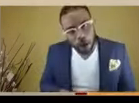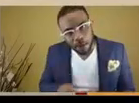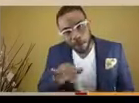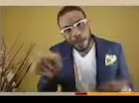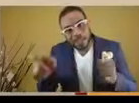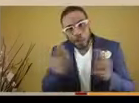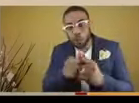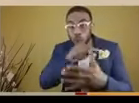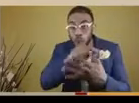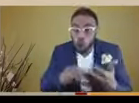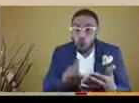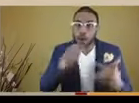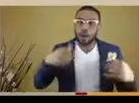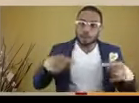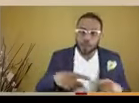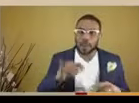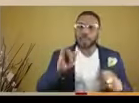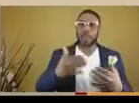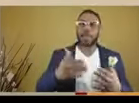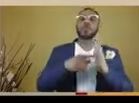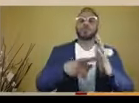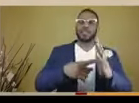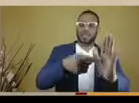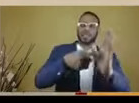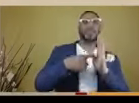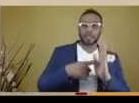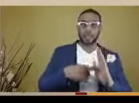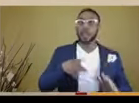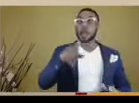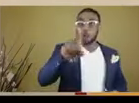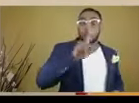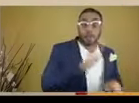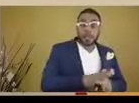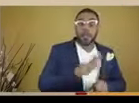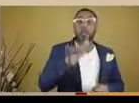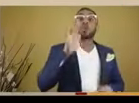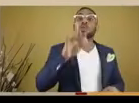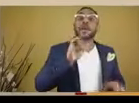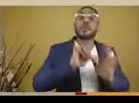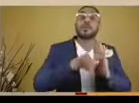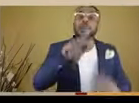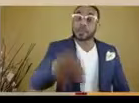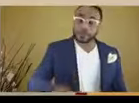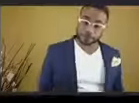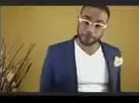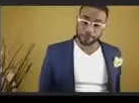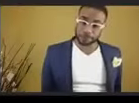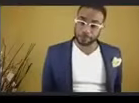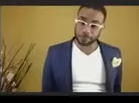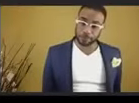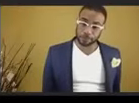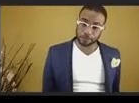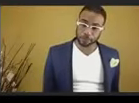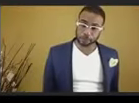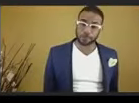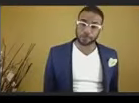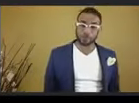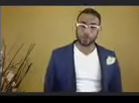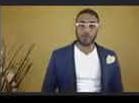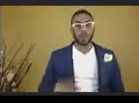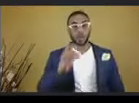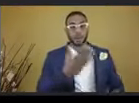with those of us that presented a mandate and you committed that you would enforce it. One of the things that was